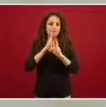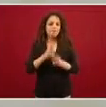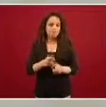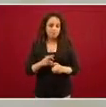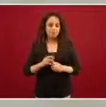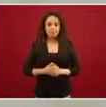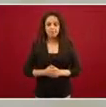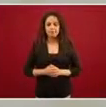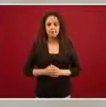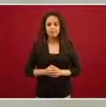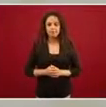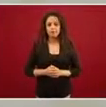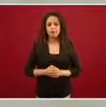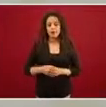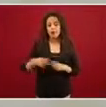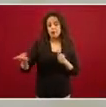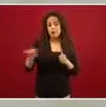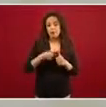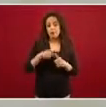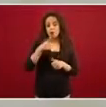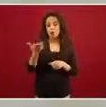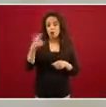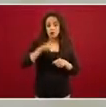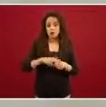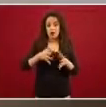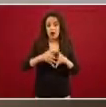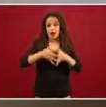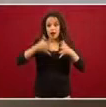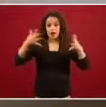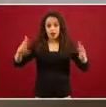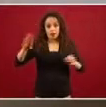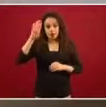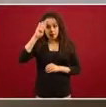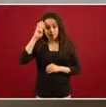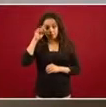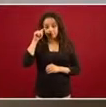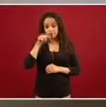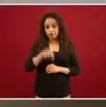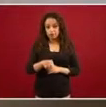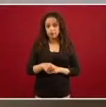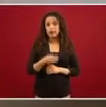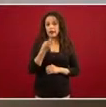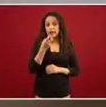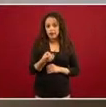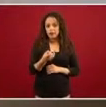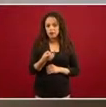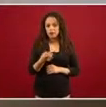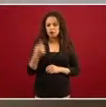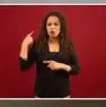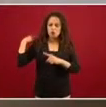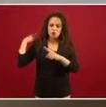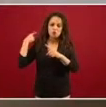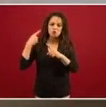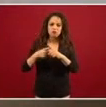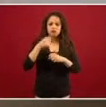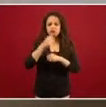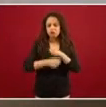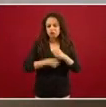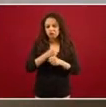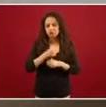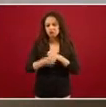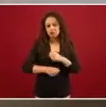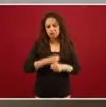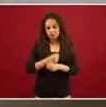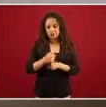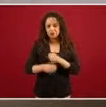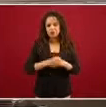There are also laboratories that are inside highly specialized hospitals, and over